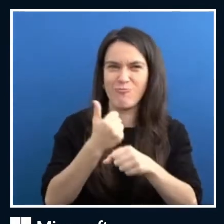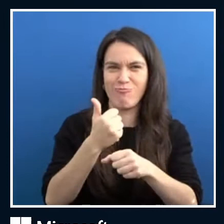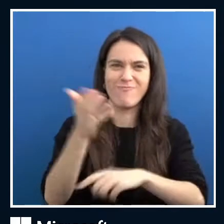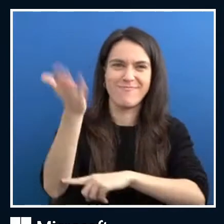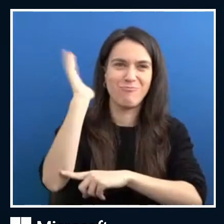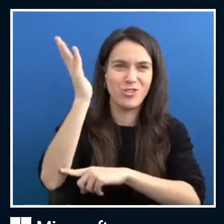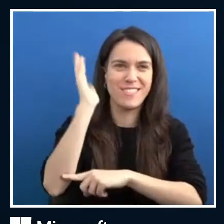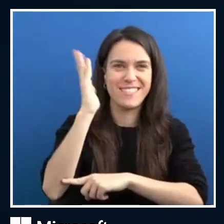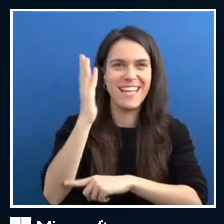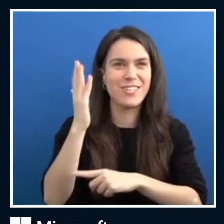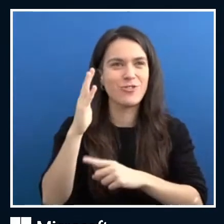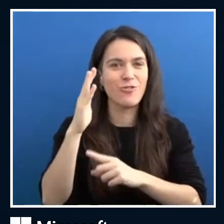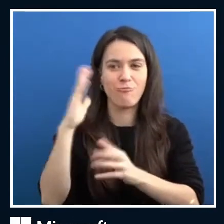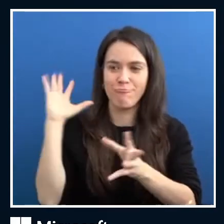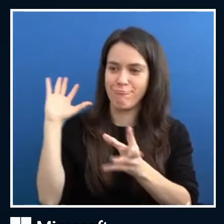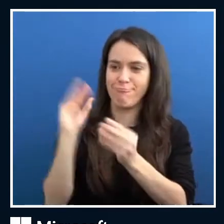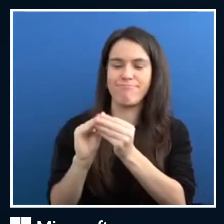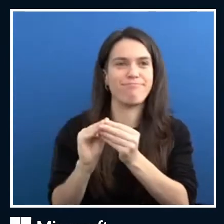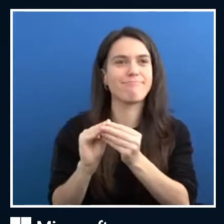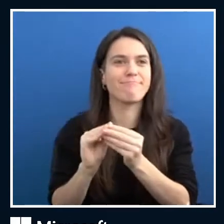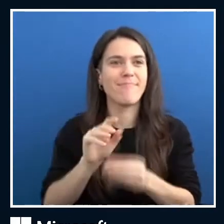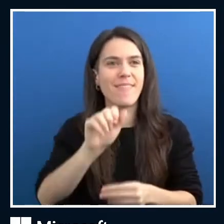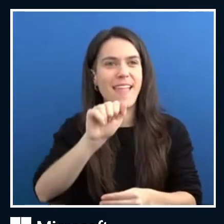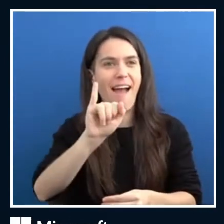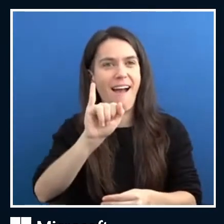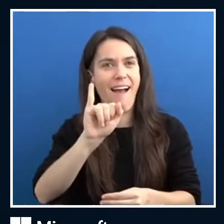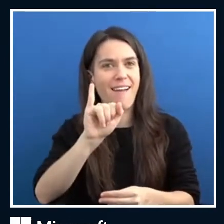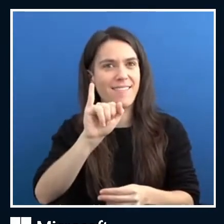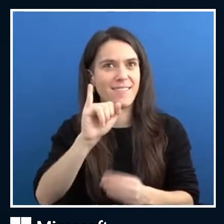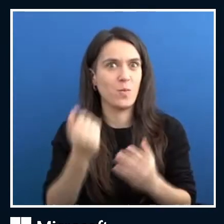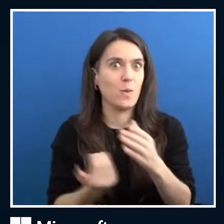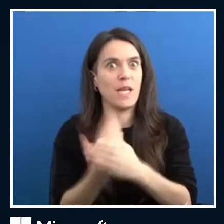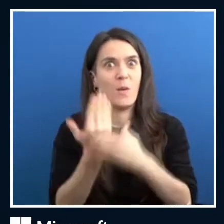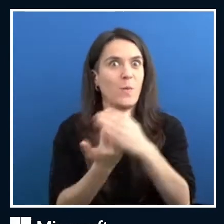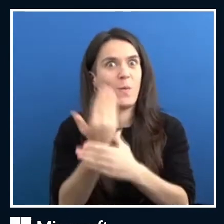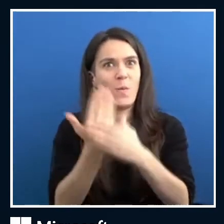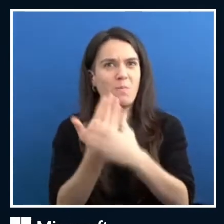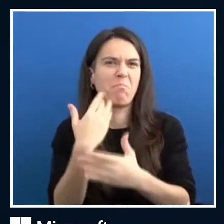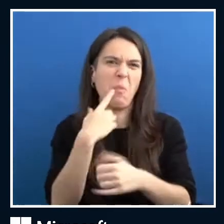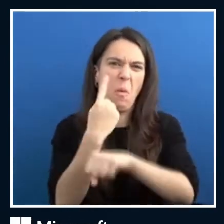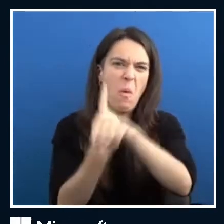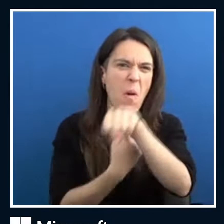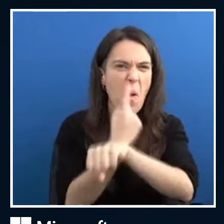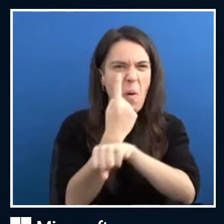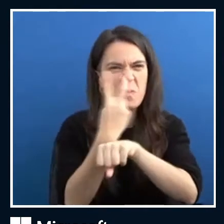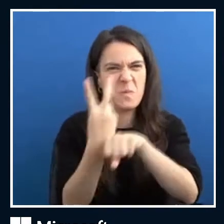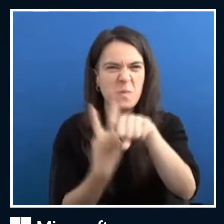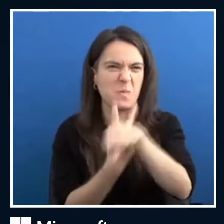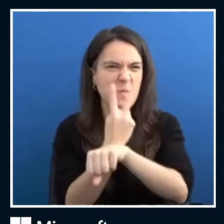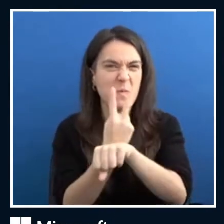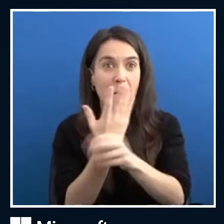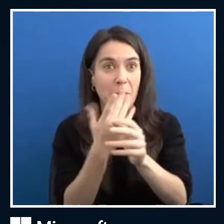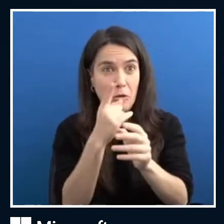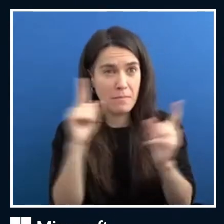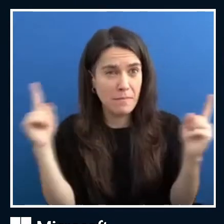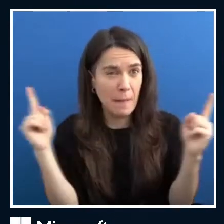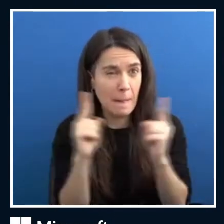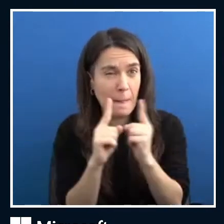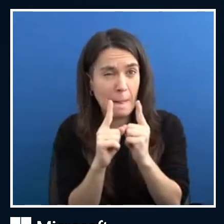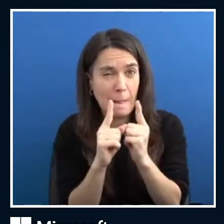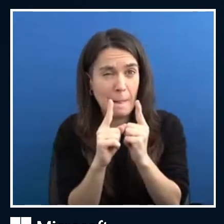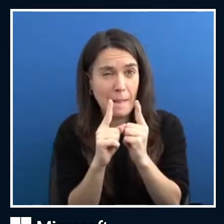AI during the last year. And it takes like 1 or 2 hours. Can you maybe share that very briefly, like in 5-7